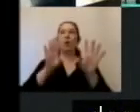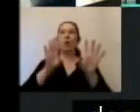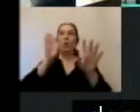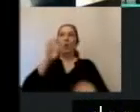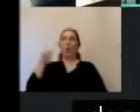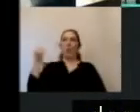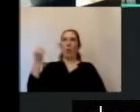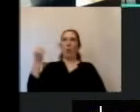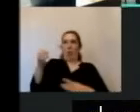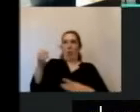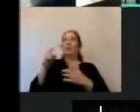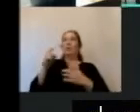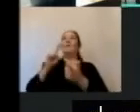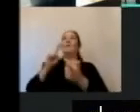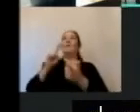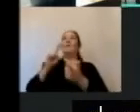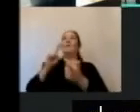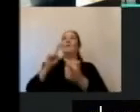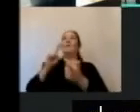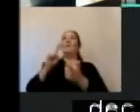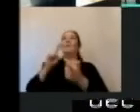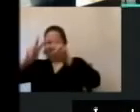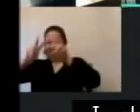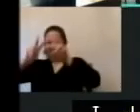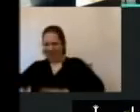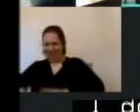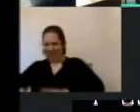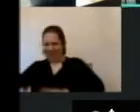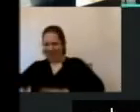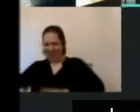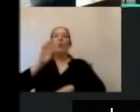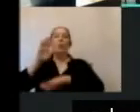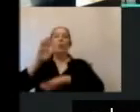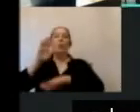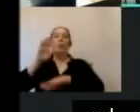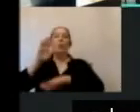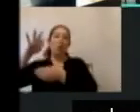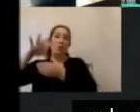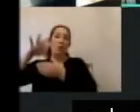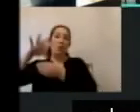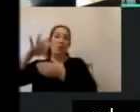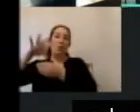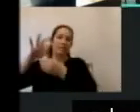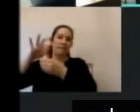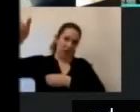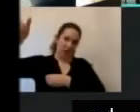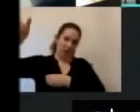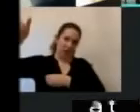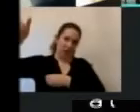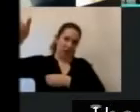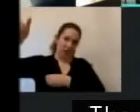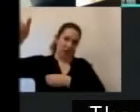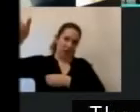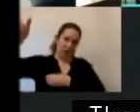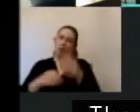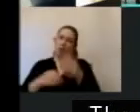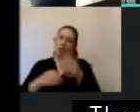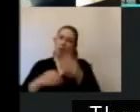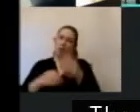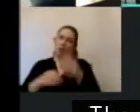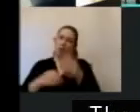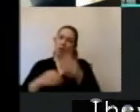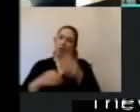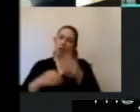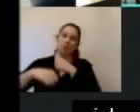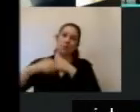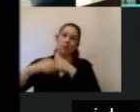forward. Sure. And I know. Do we need a sponsor, like one of the councilors to sponsor it, or no?